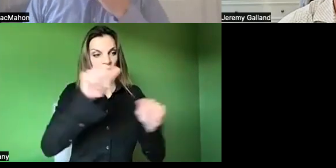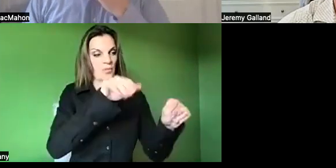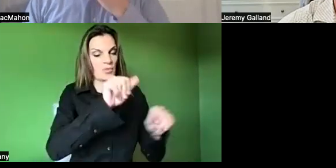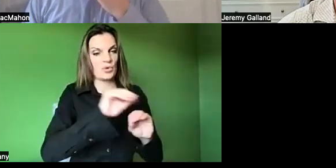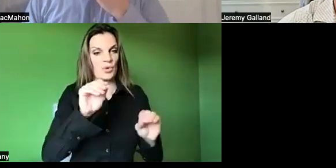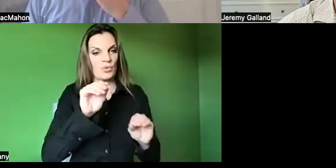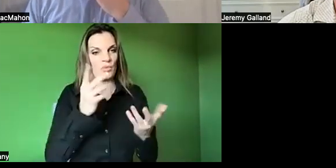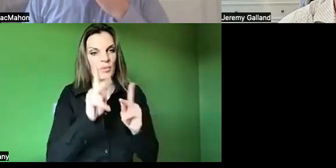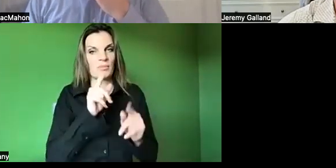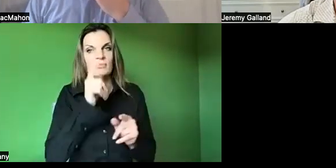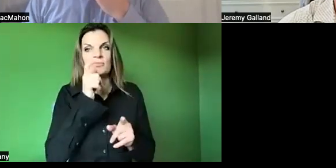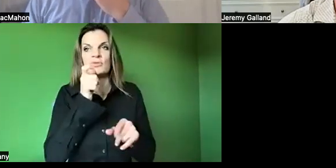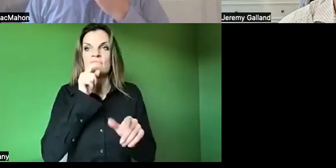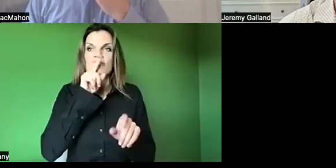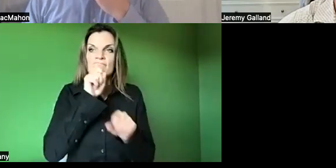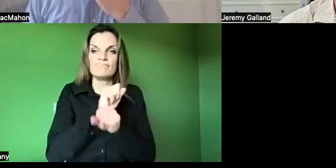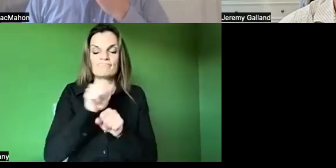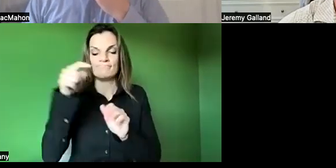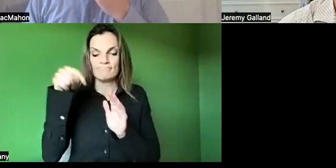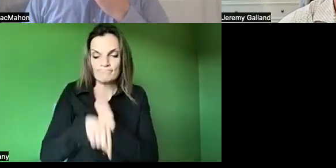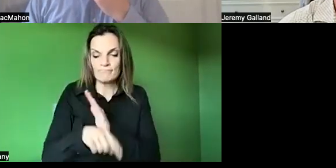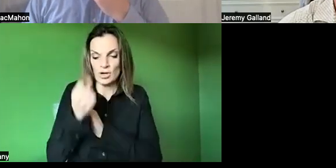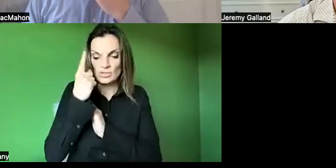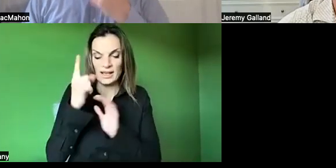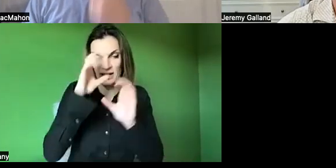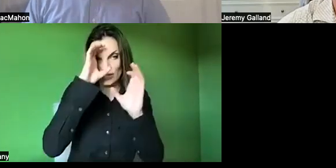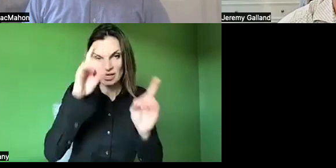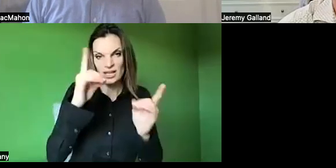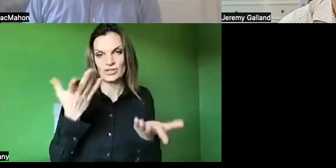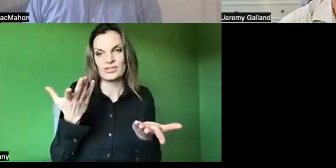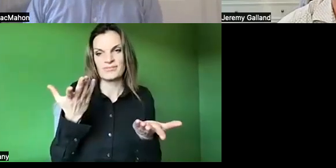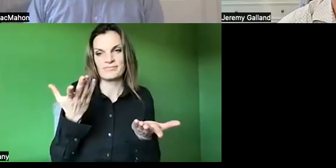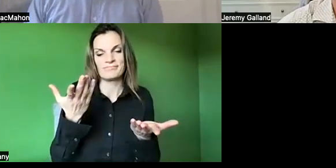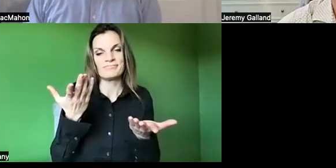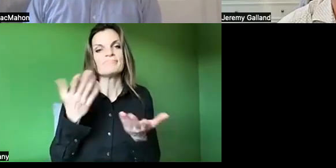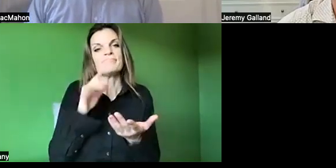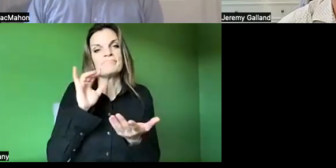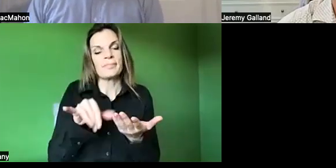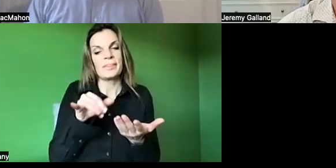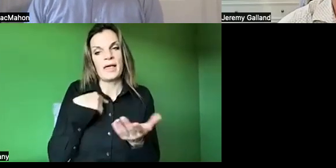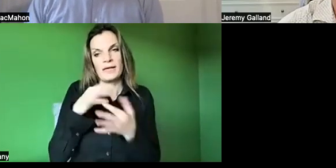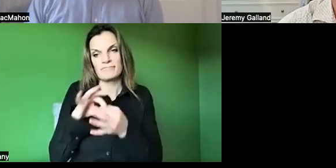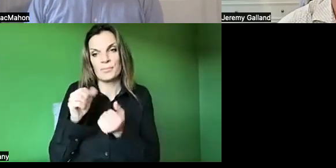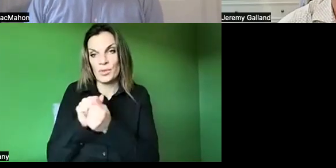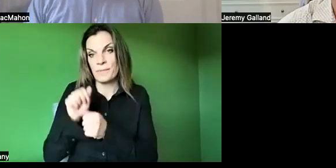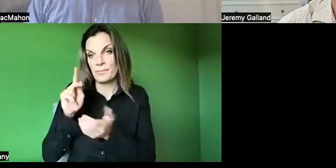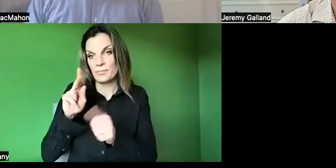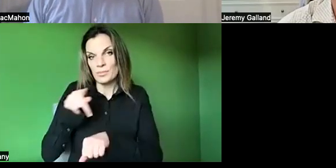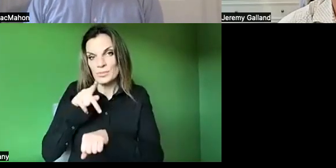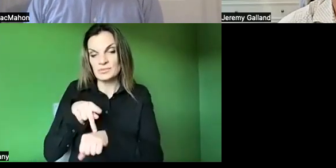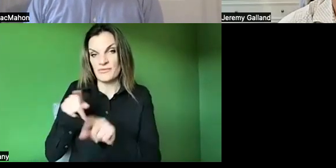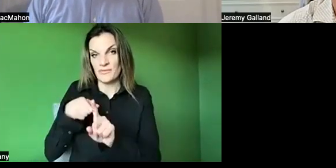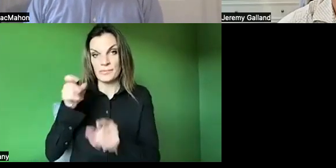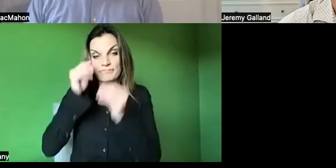understand education from the inside. So my experience is that I've worked with principals from the teacher's point of